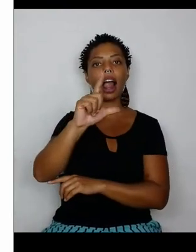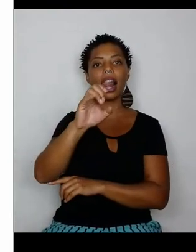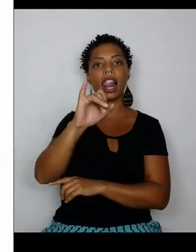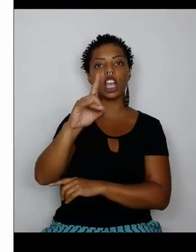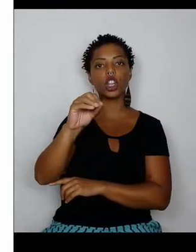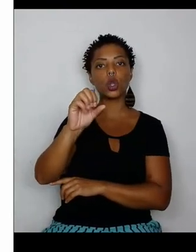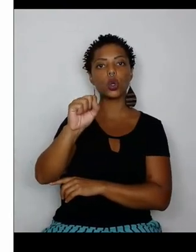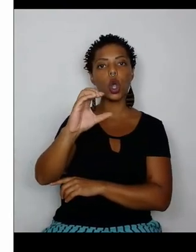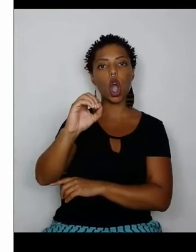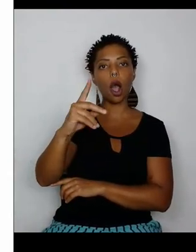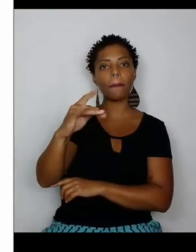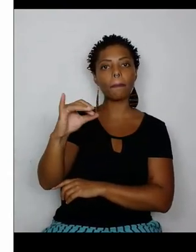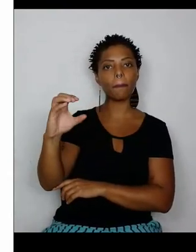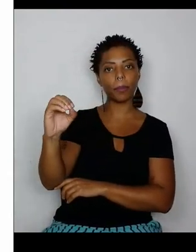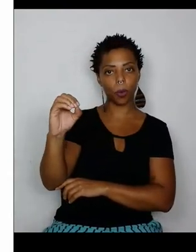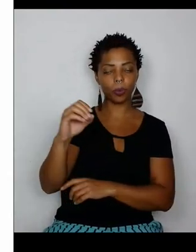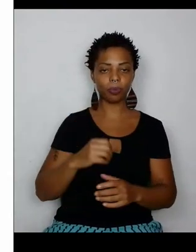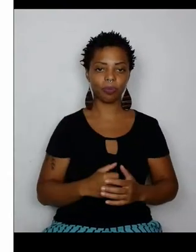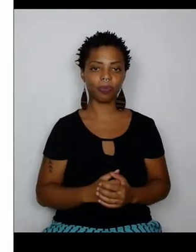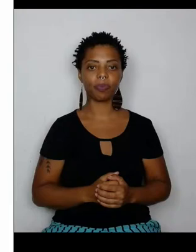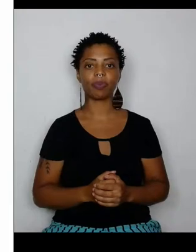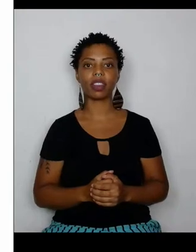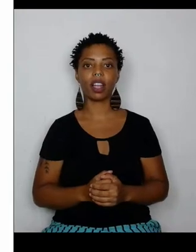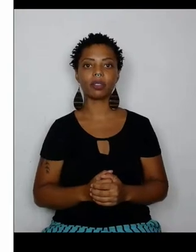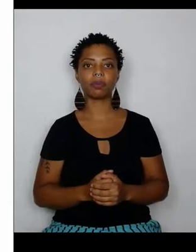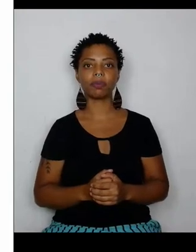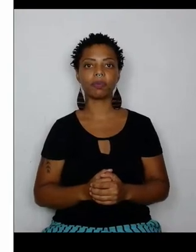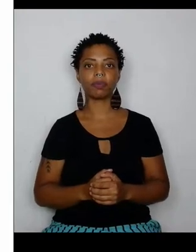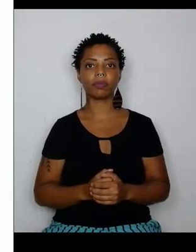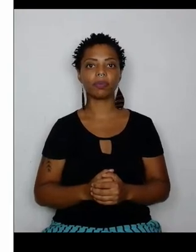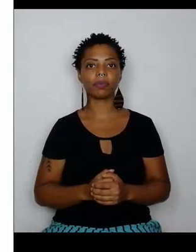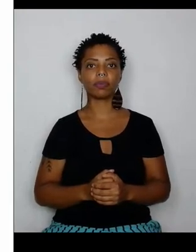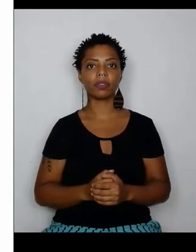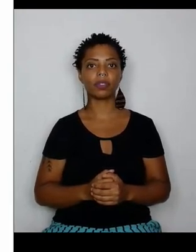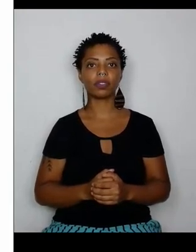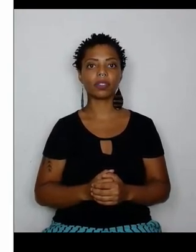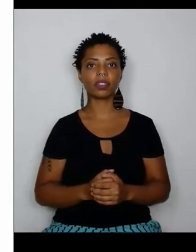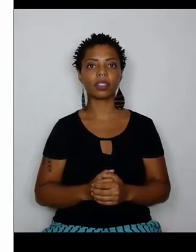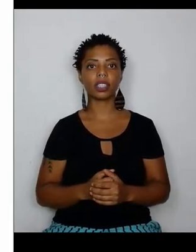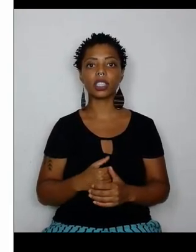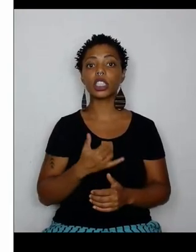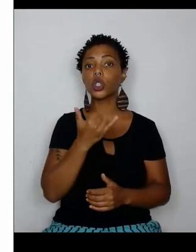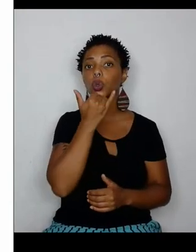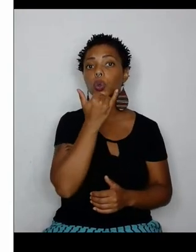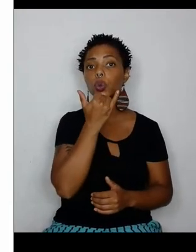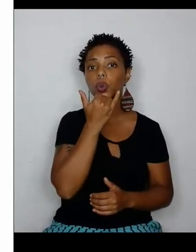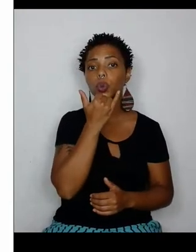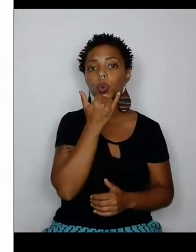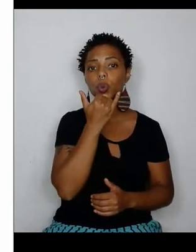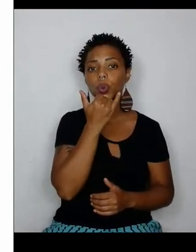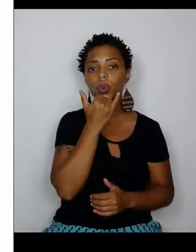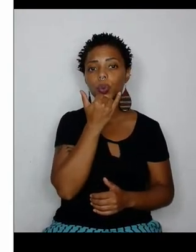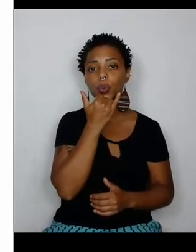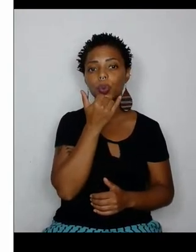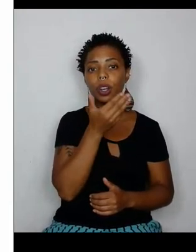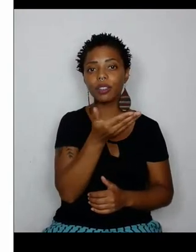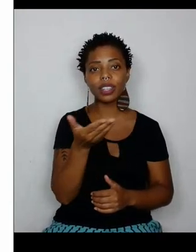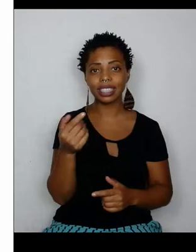sorry i realize i should have a different um slide on my screen and